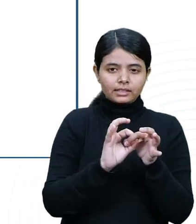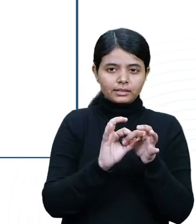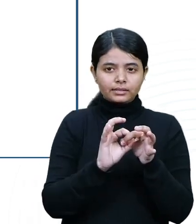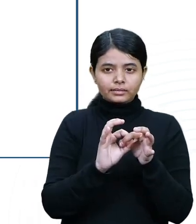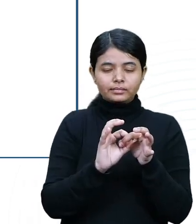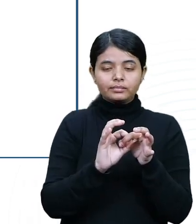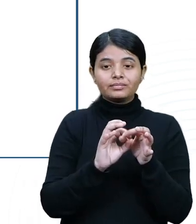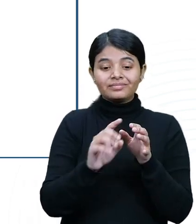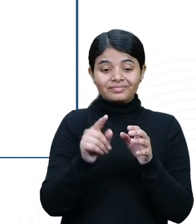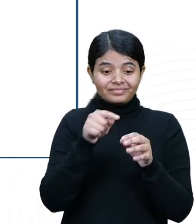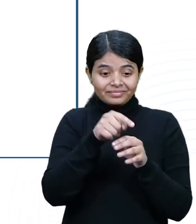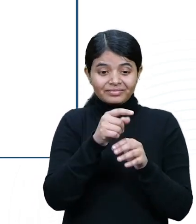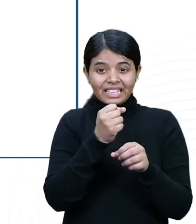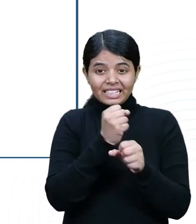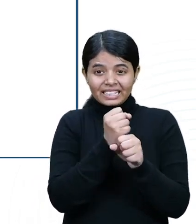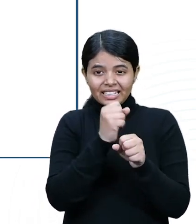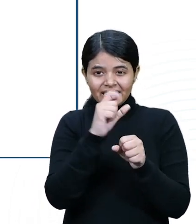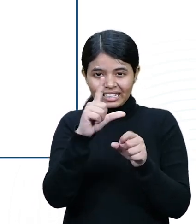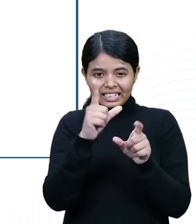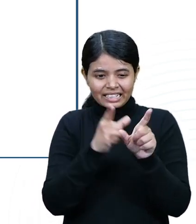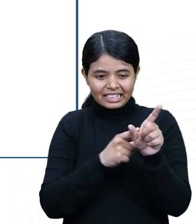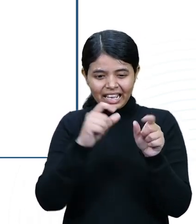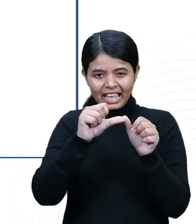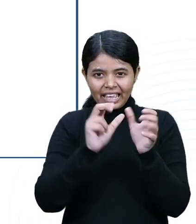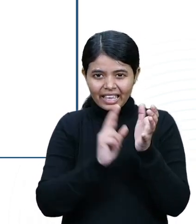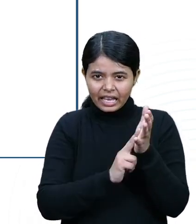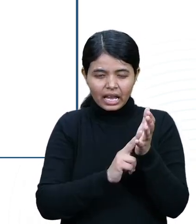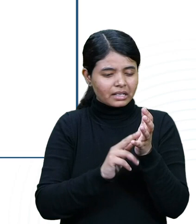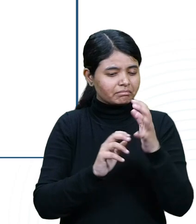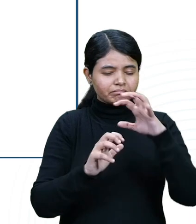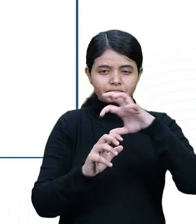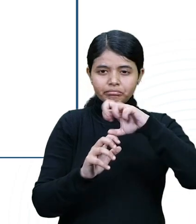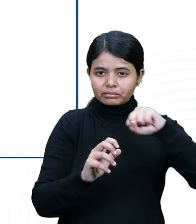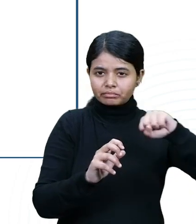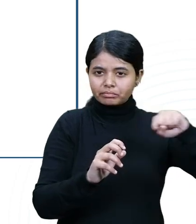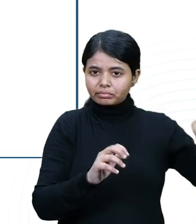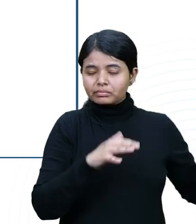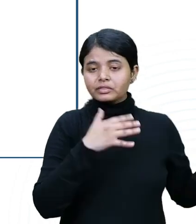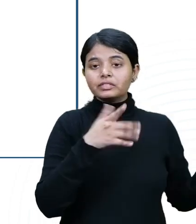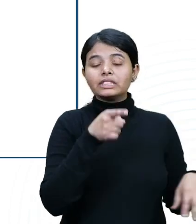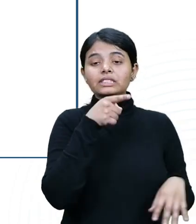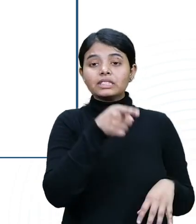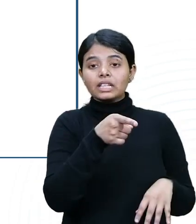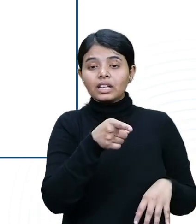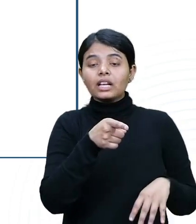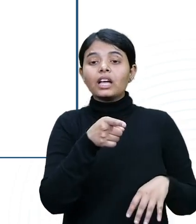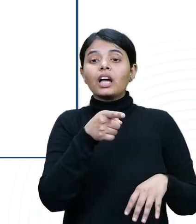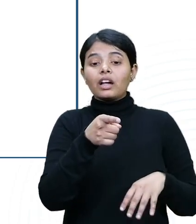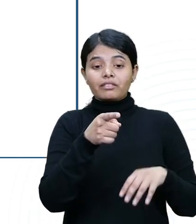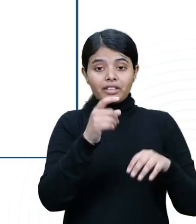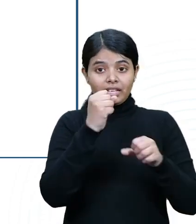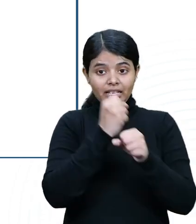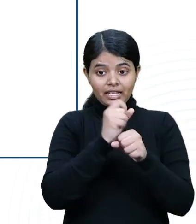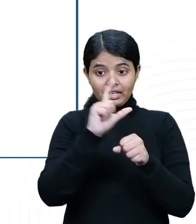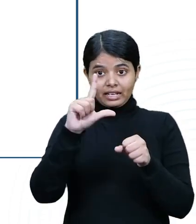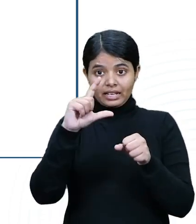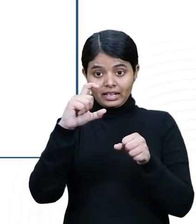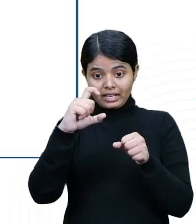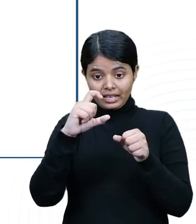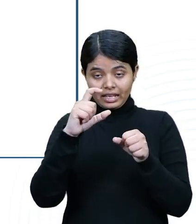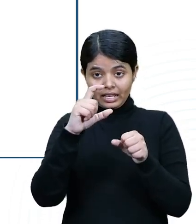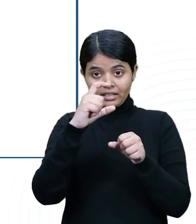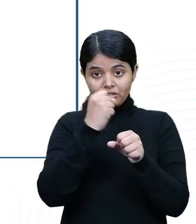um, the GPI glycans appear in the MS1 spectra as triply charged precursor ions. And then when we